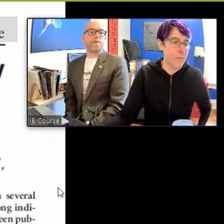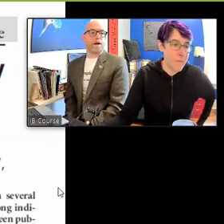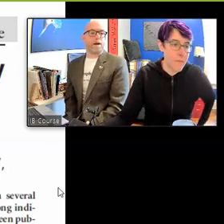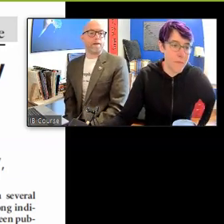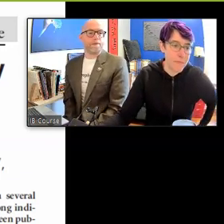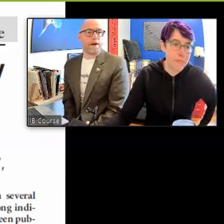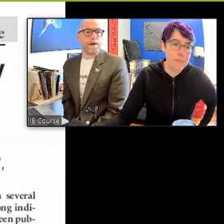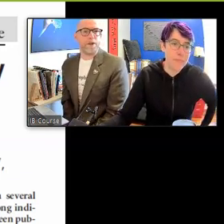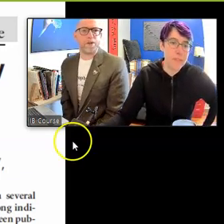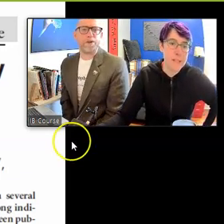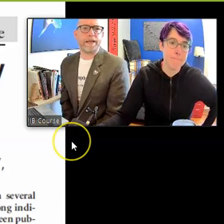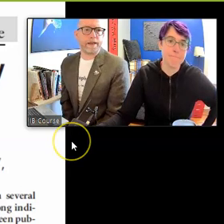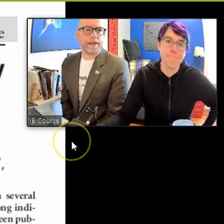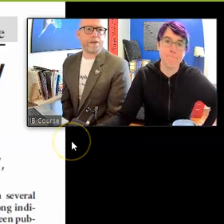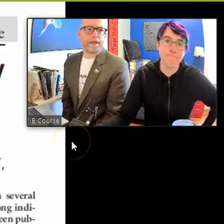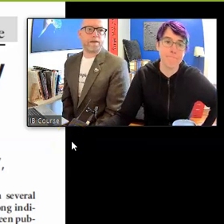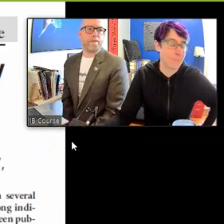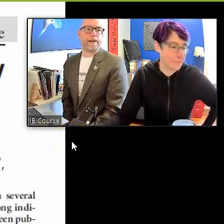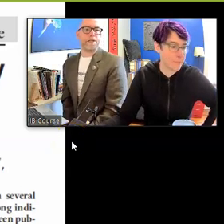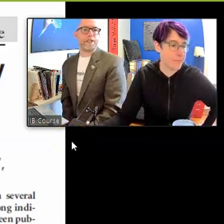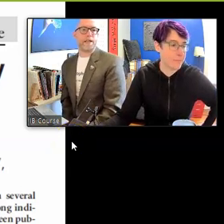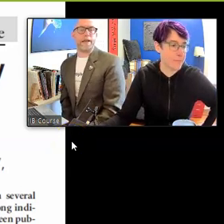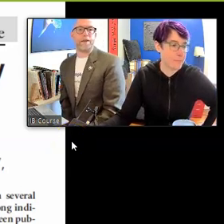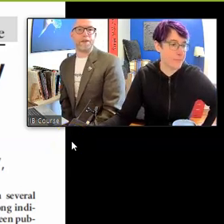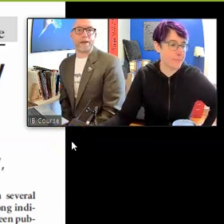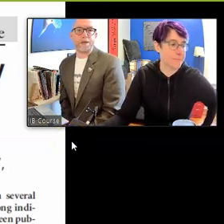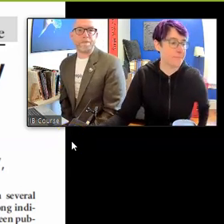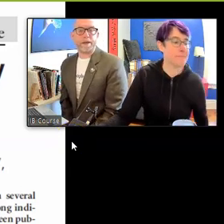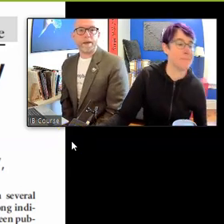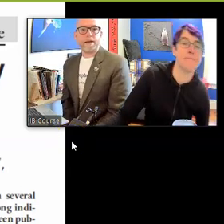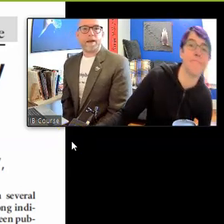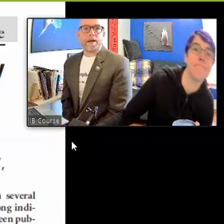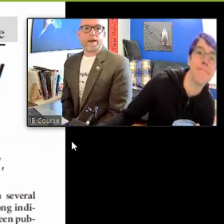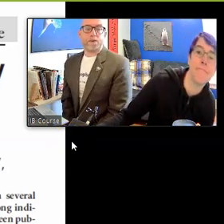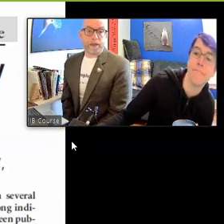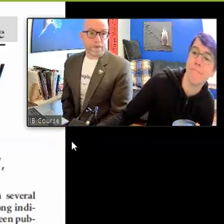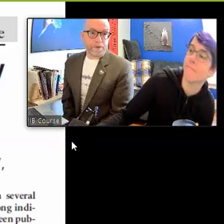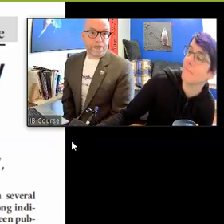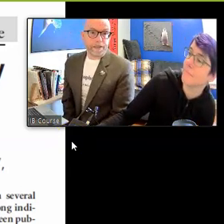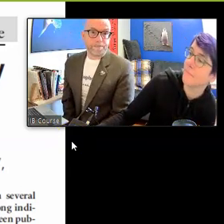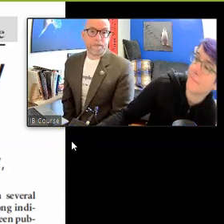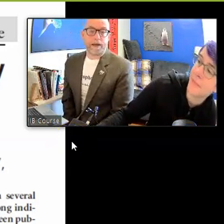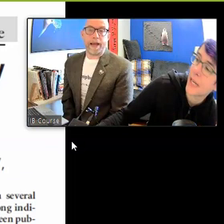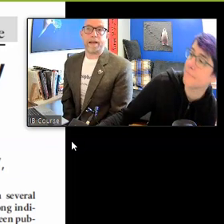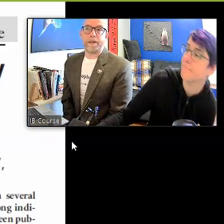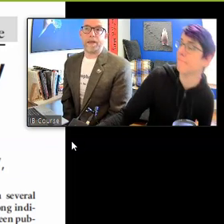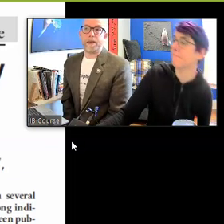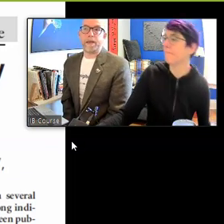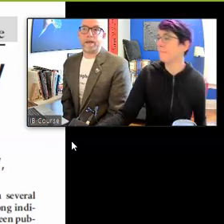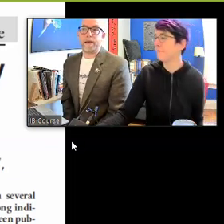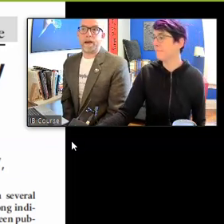paper, of which you can get a link to later on by just clicking on this page, is relatively recent.